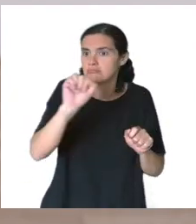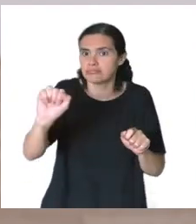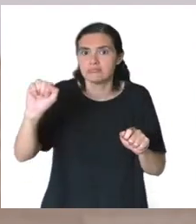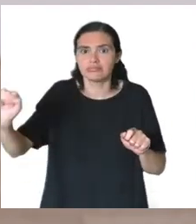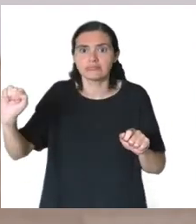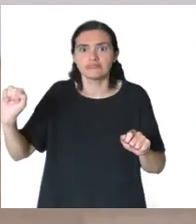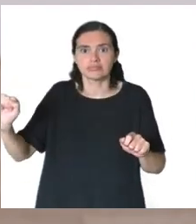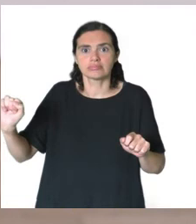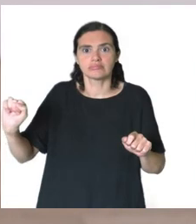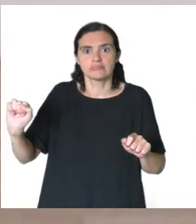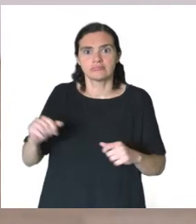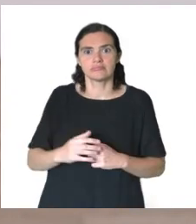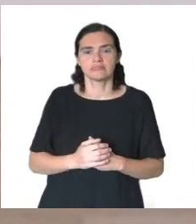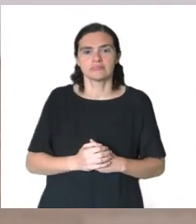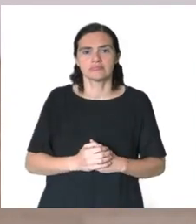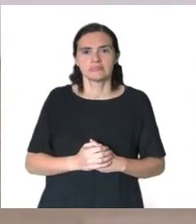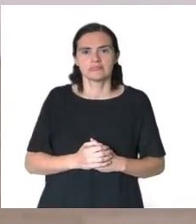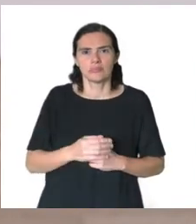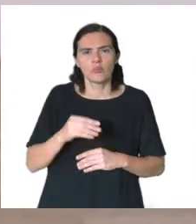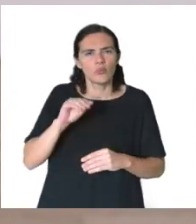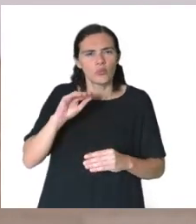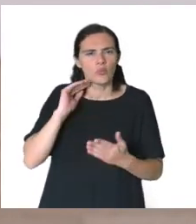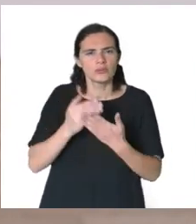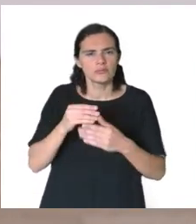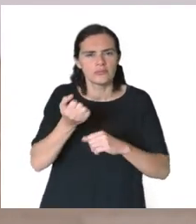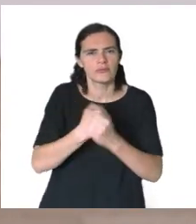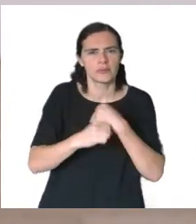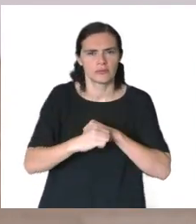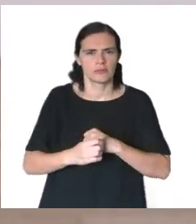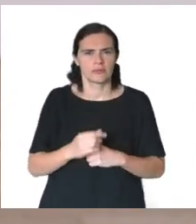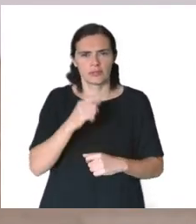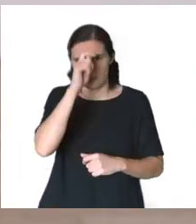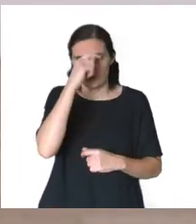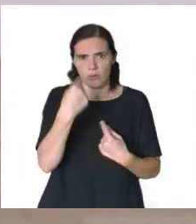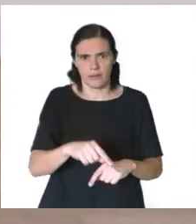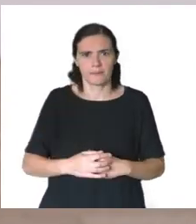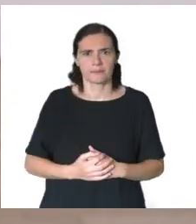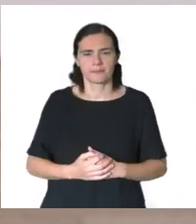his, hers, or yours, or your last move.